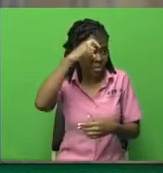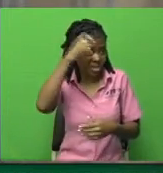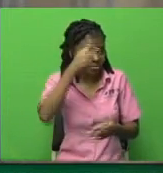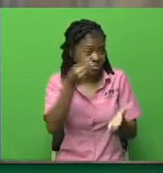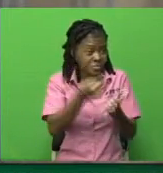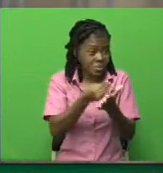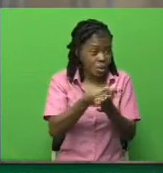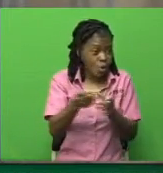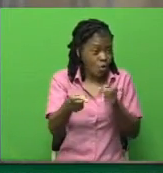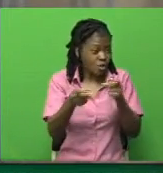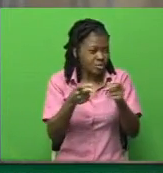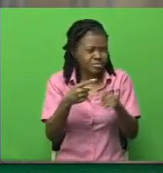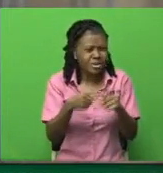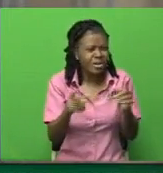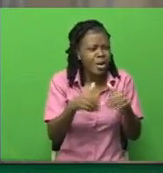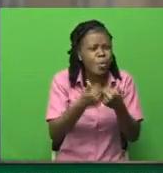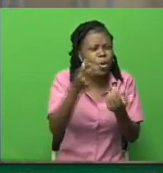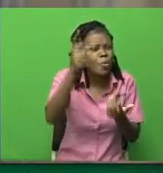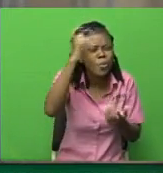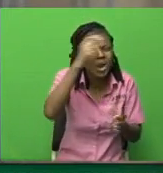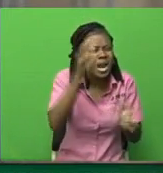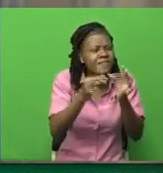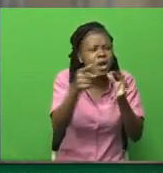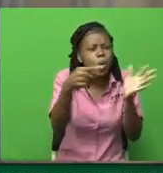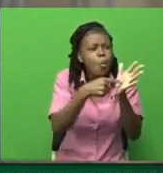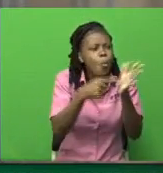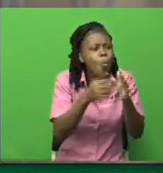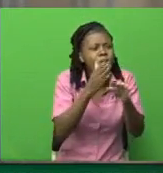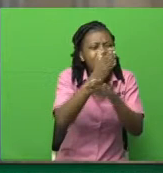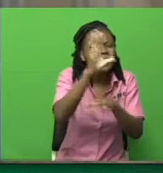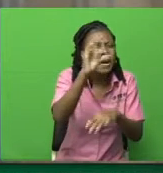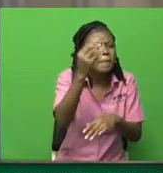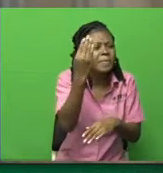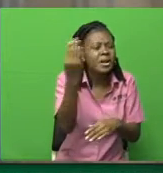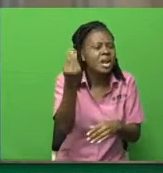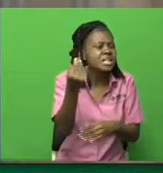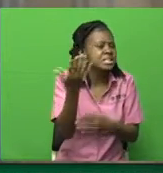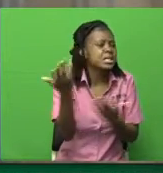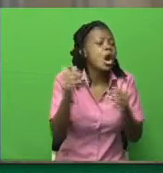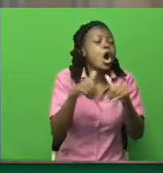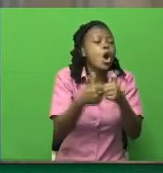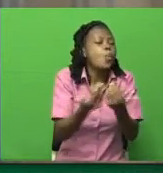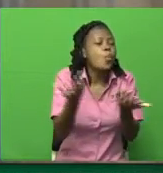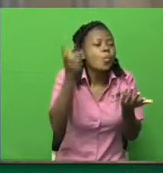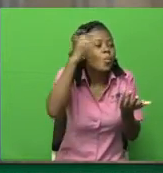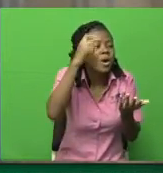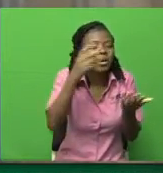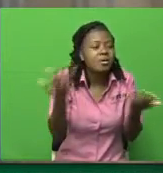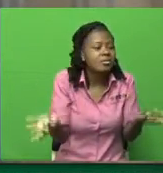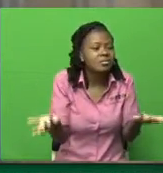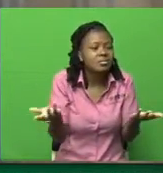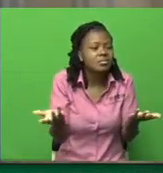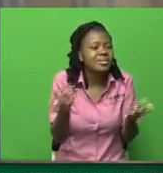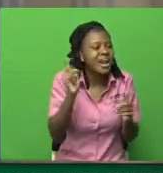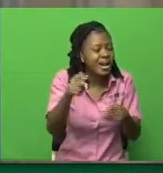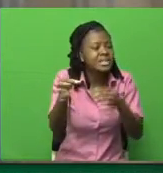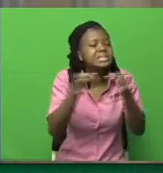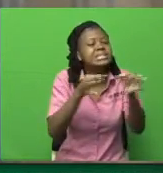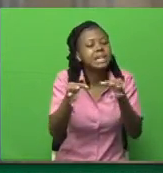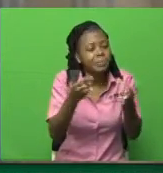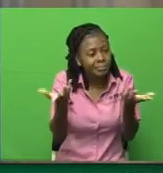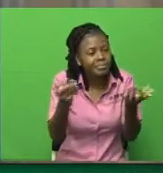when your deficits among to over 50 close to 50 billion dollars it is yet to be explained by